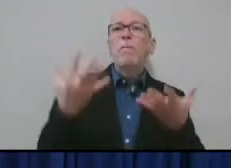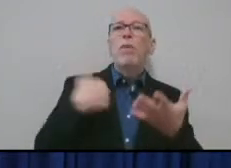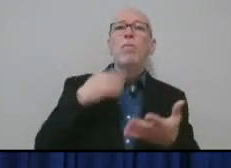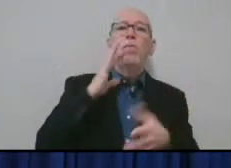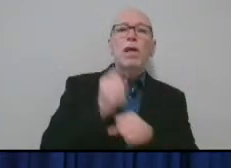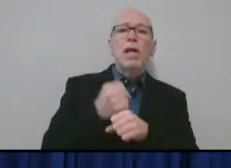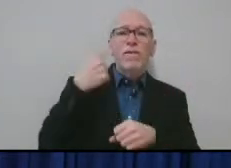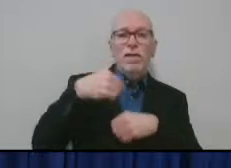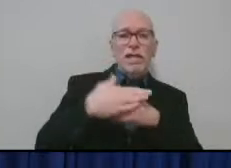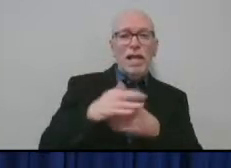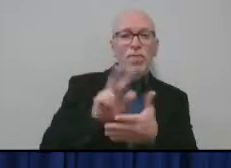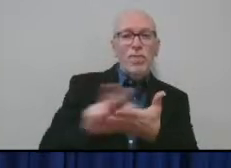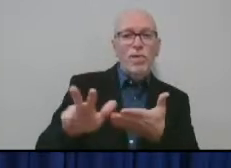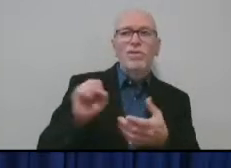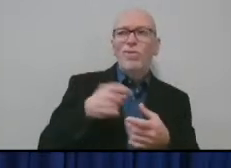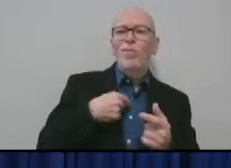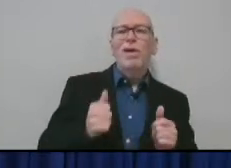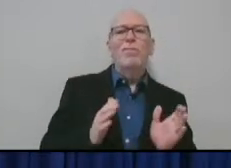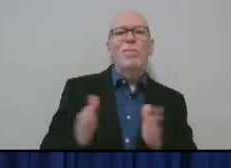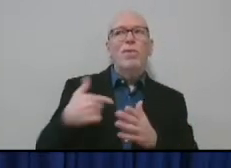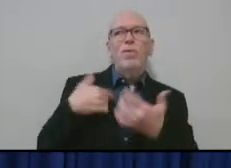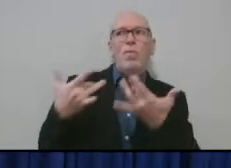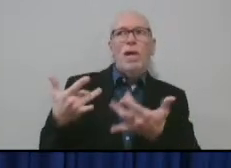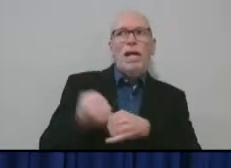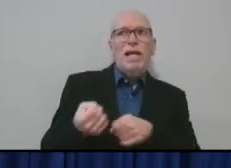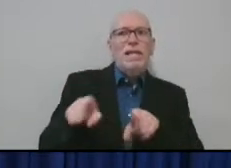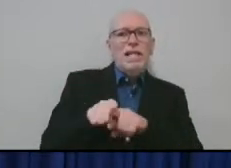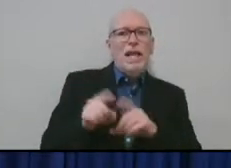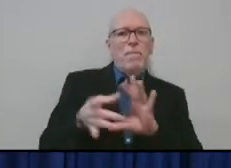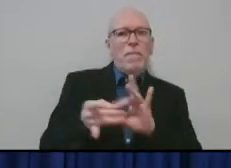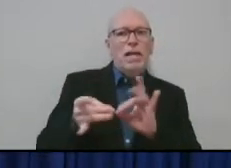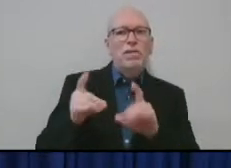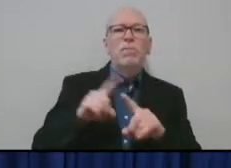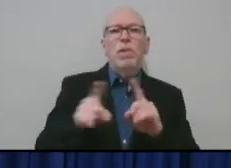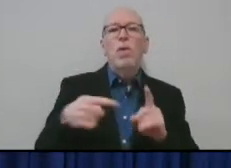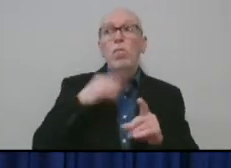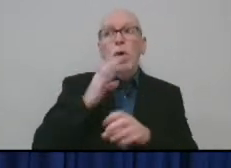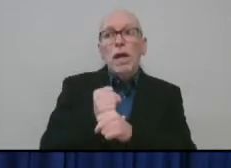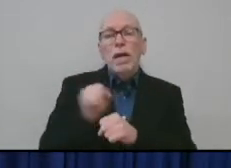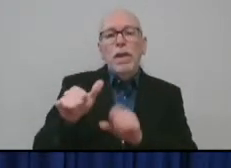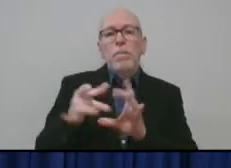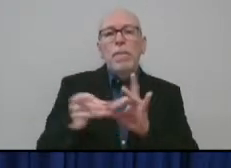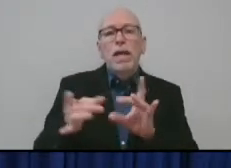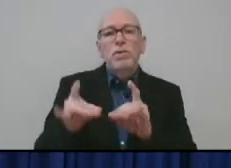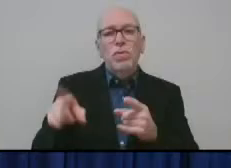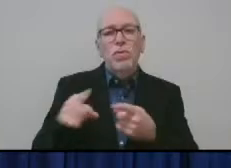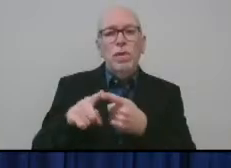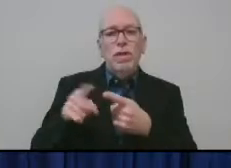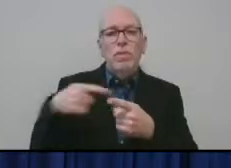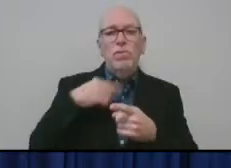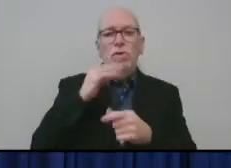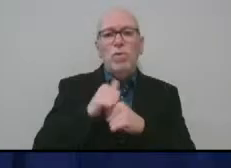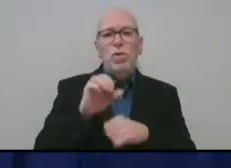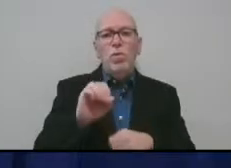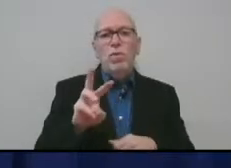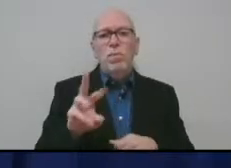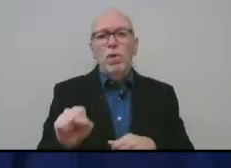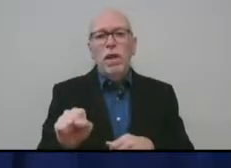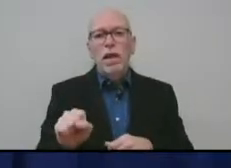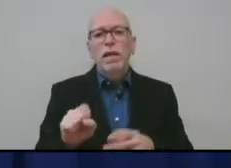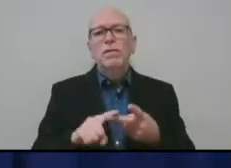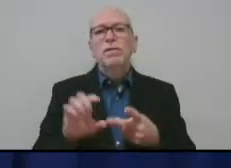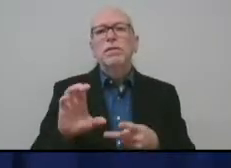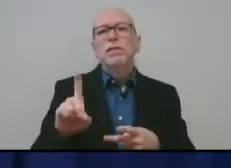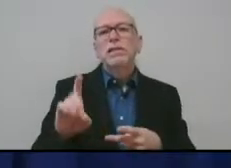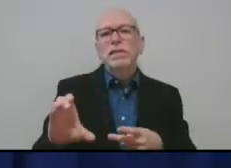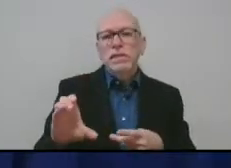3 weeks. So we're kind of waiting to get that same messaging, but we will get that messaging when we talk to OWS and we talk to the CDC about